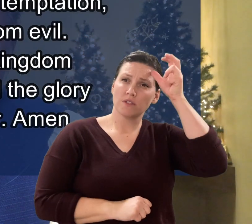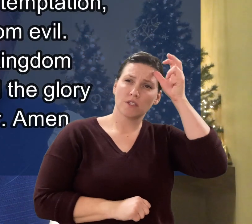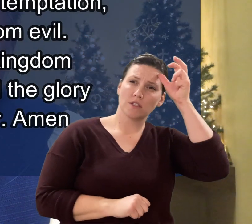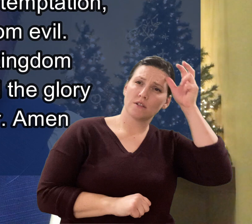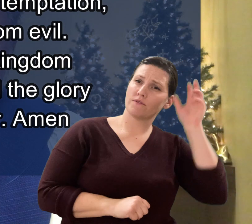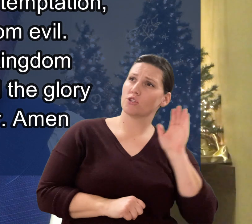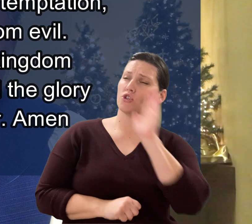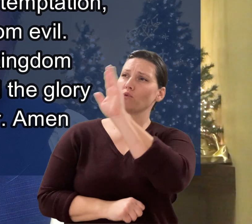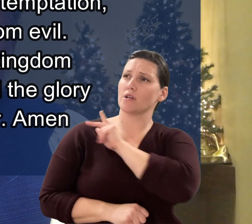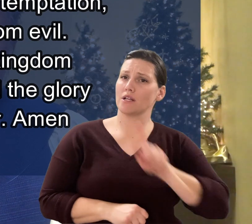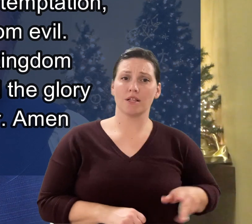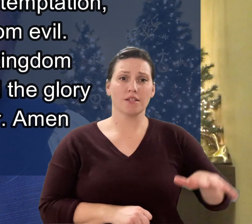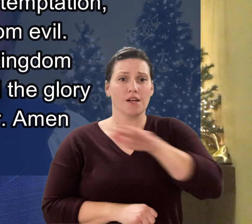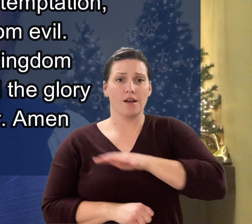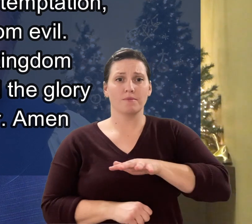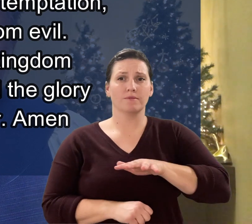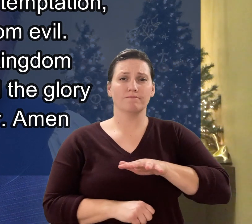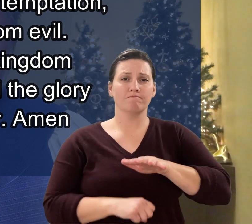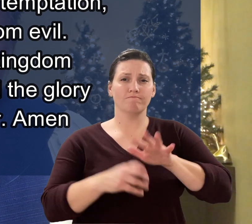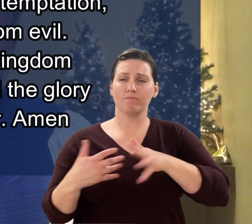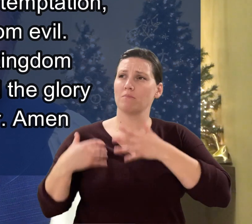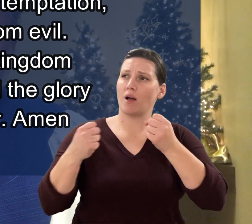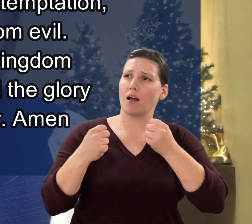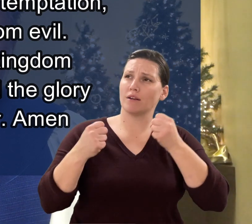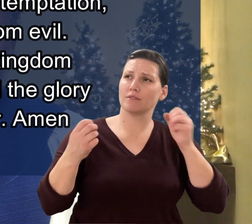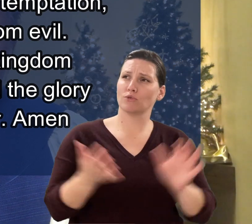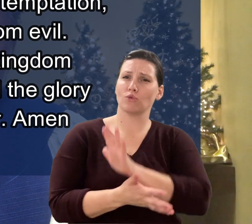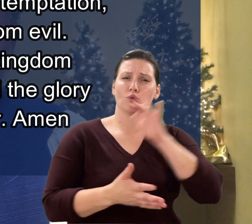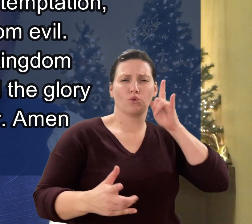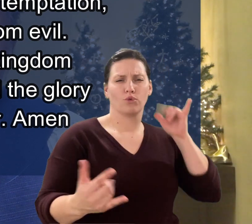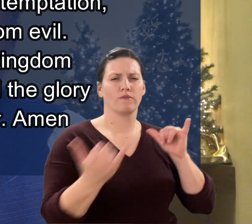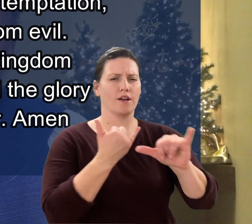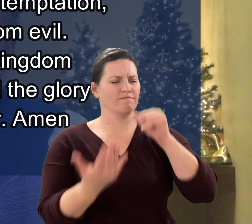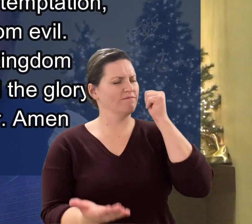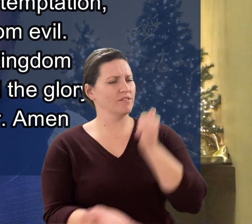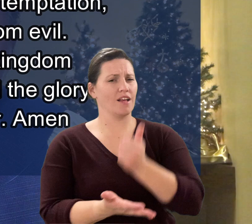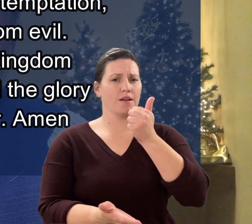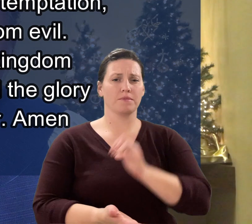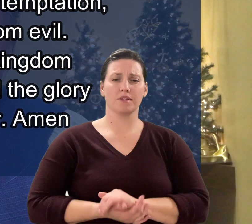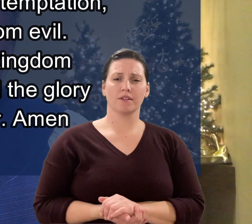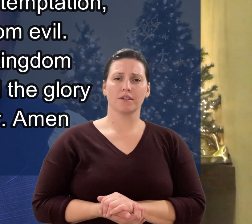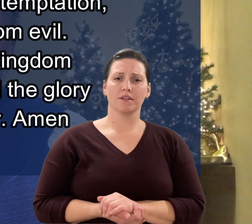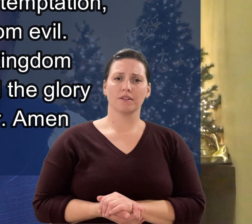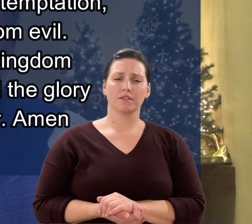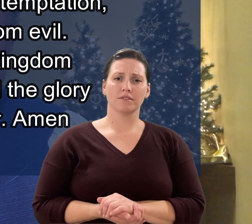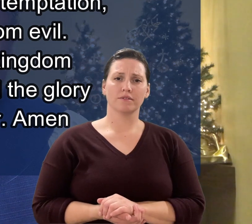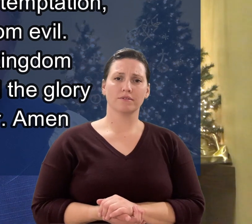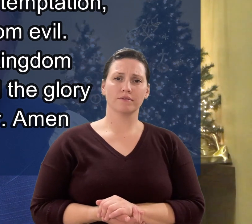into temptation, but deliver us from evil. For thine is the kingdom, and the power, and the